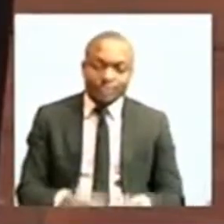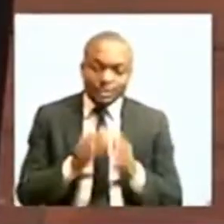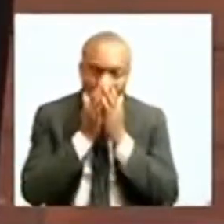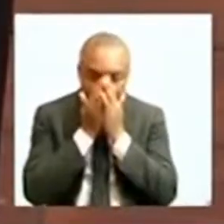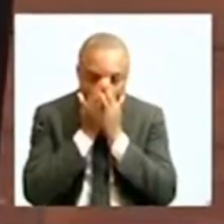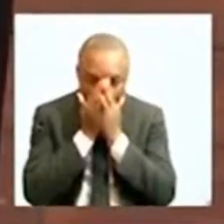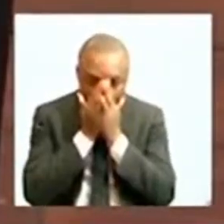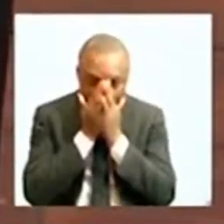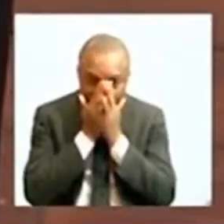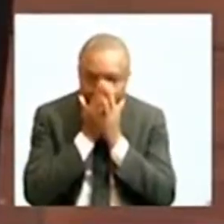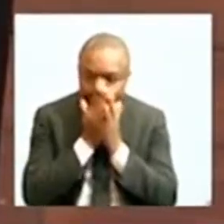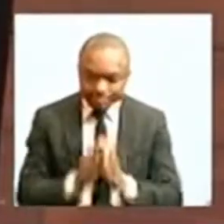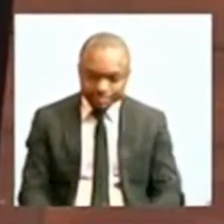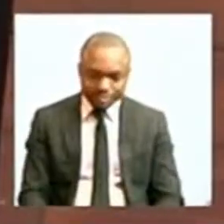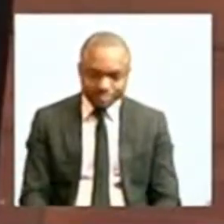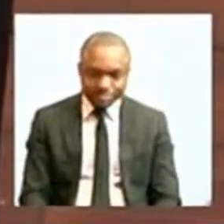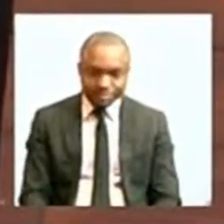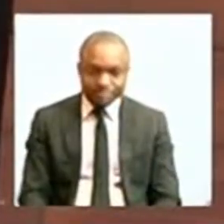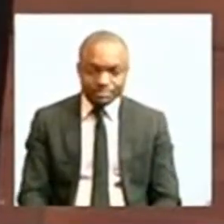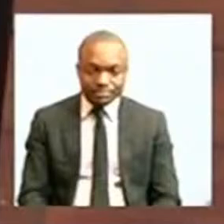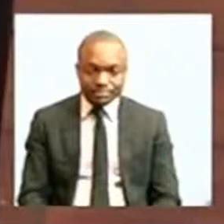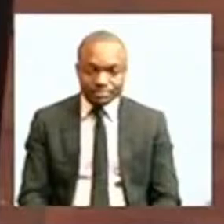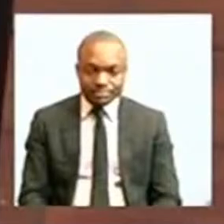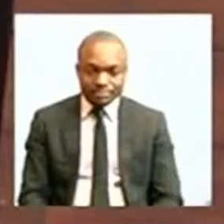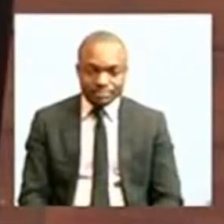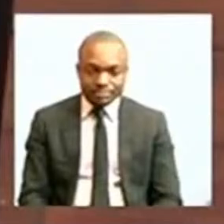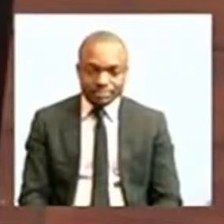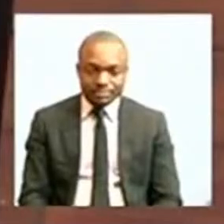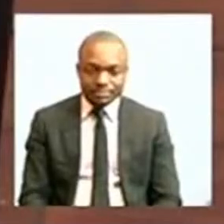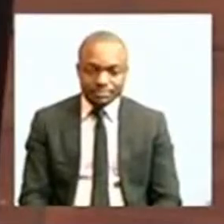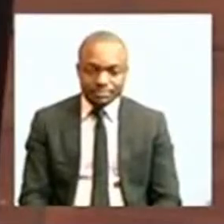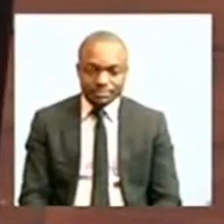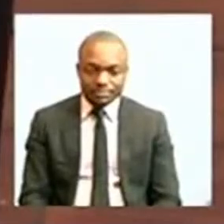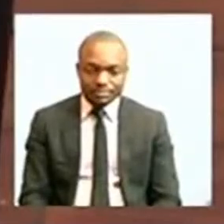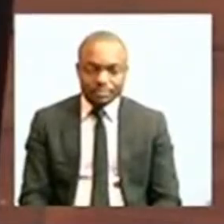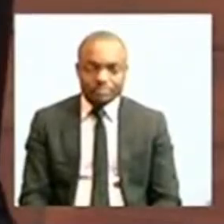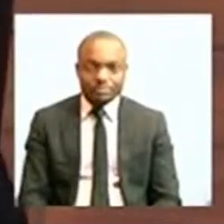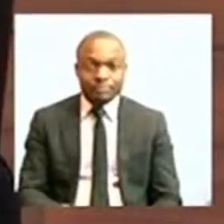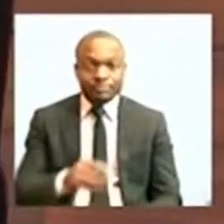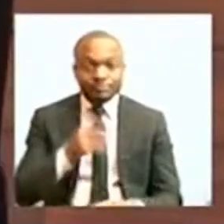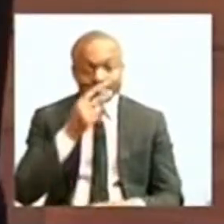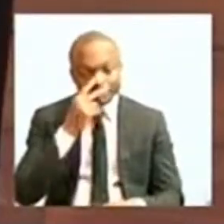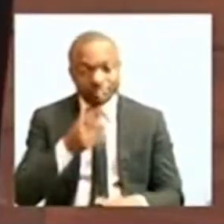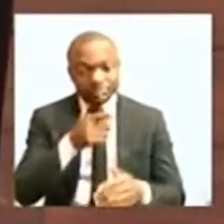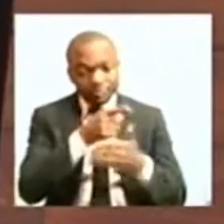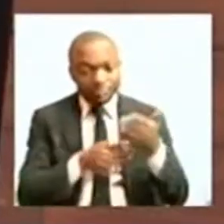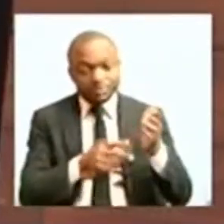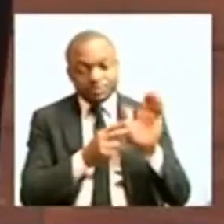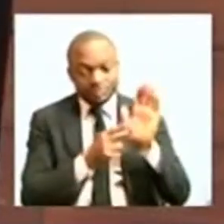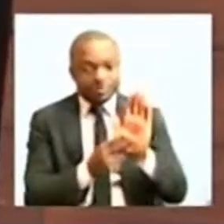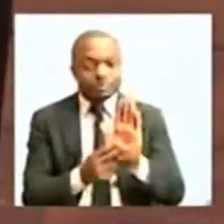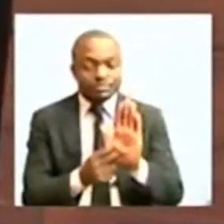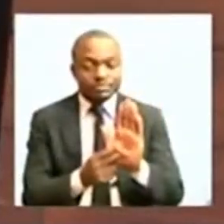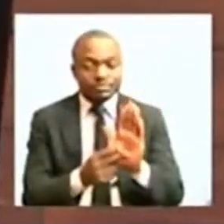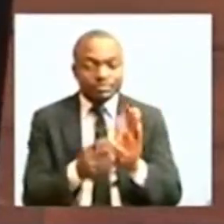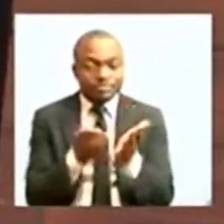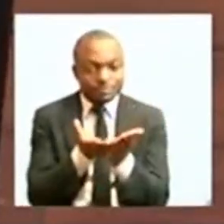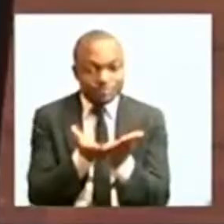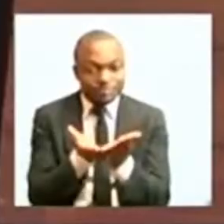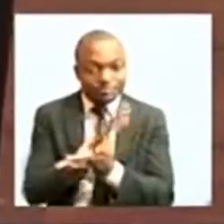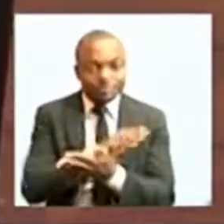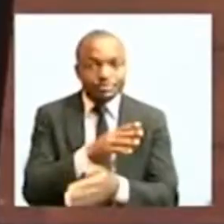when I look at what has been highlighted, I was going to page 5,